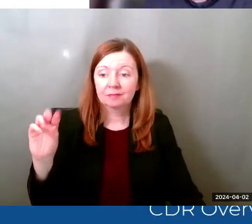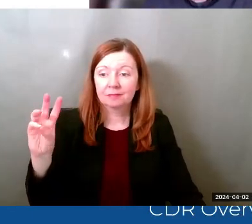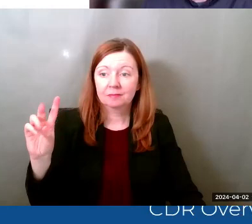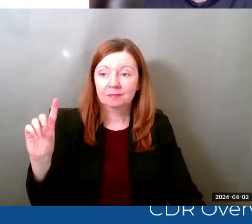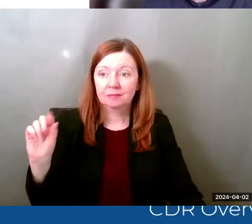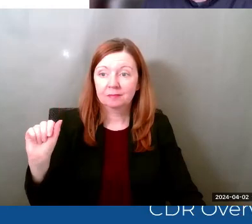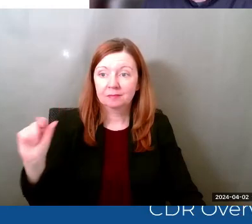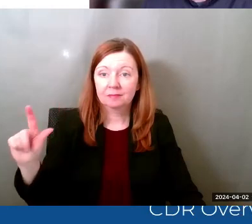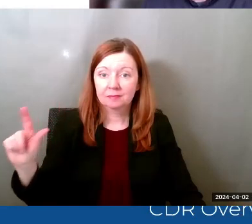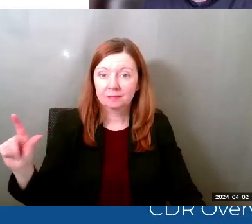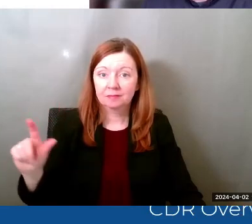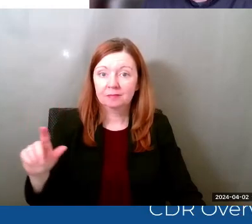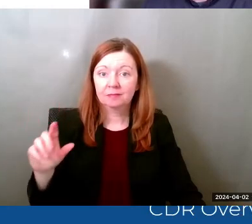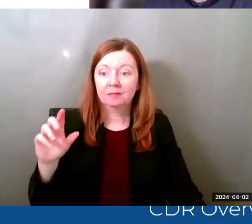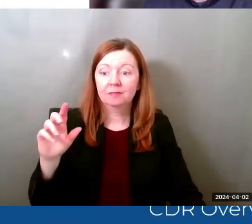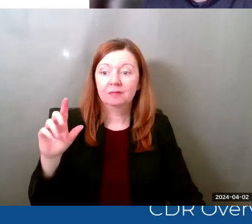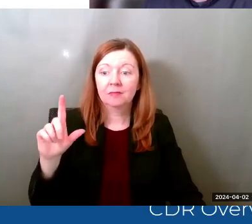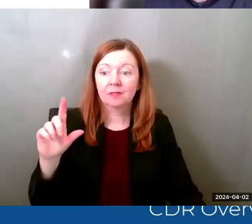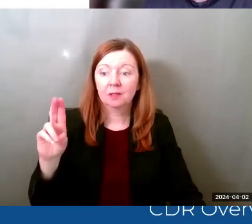Dowdall, Luella Tripp,